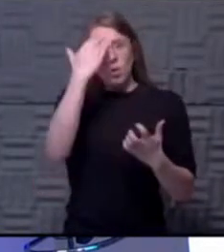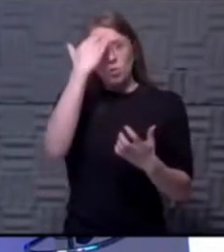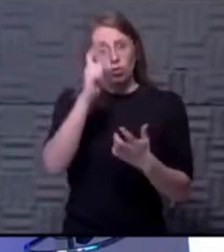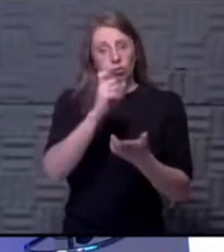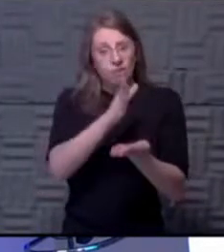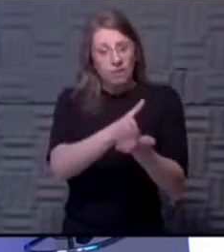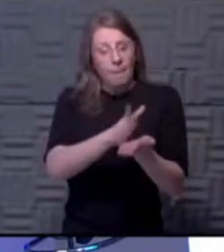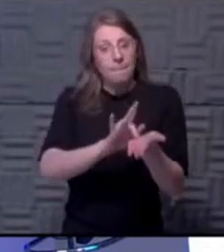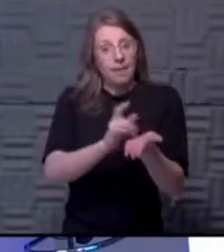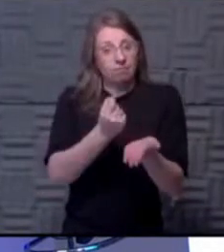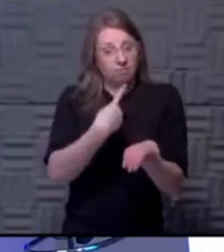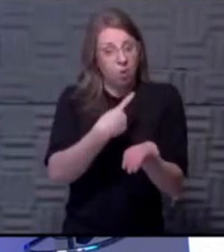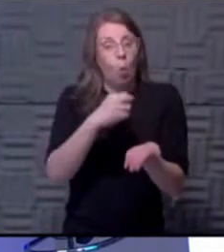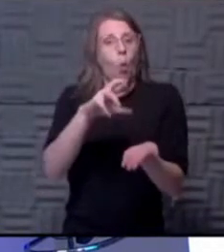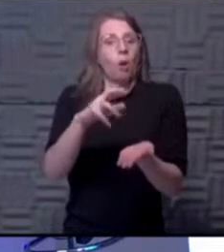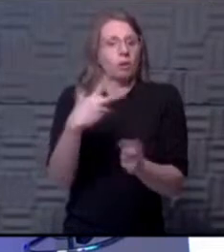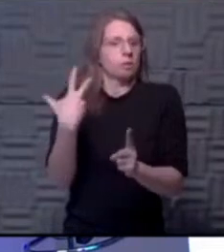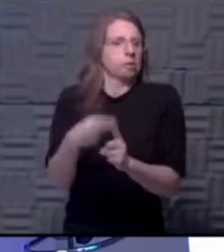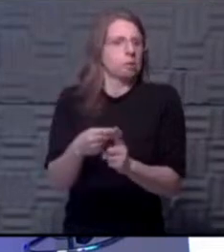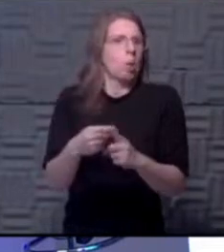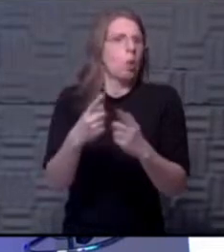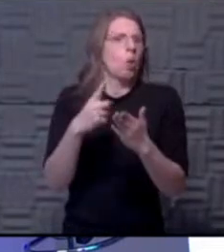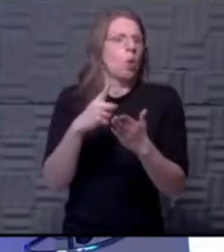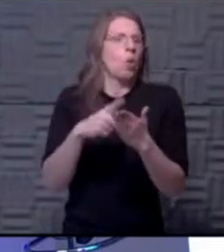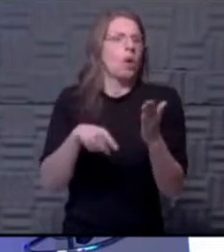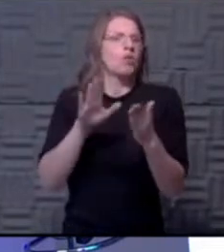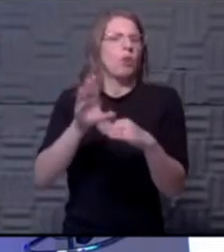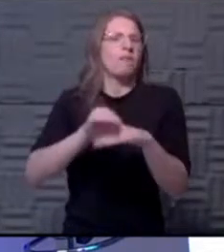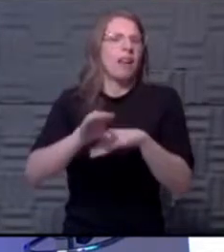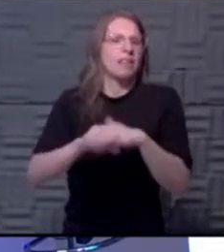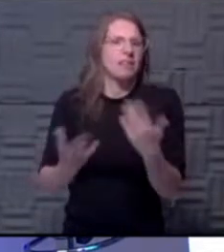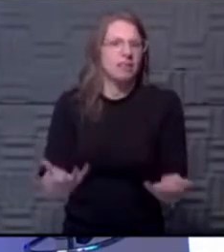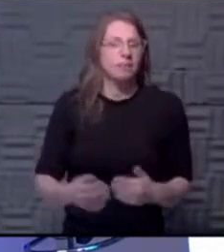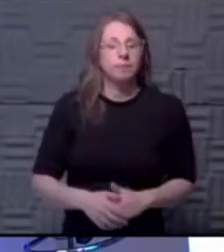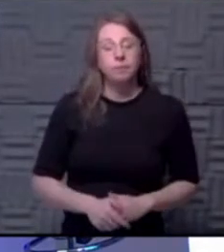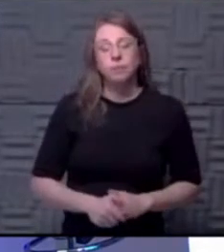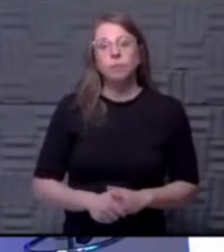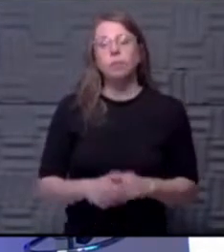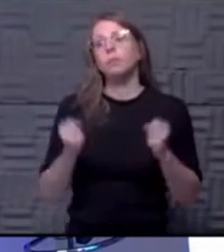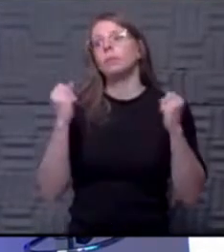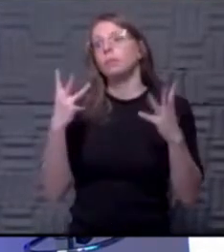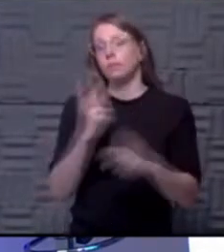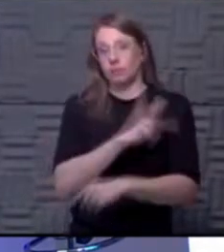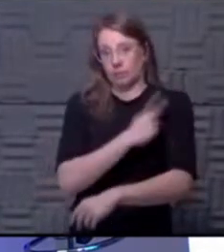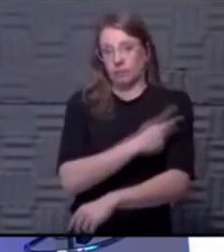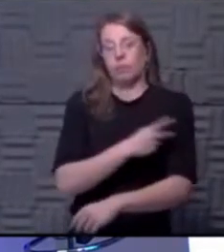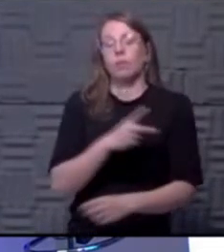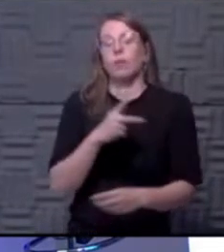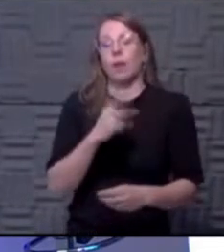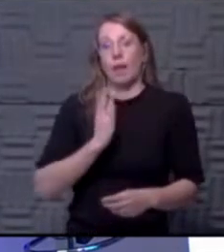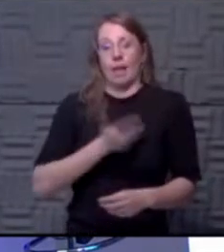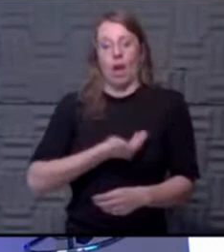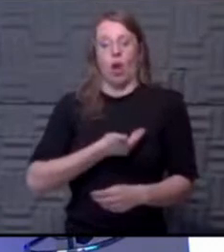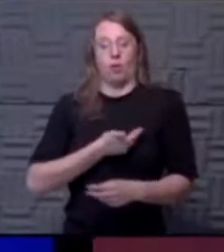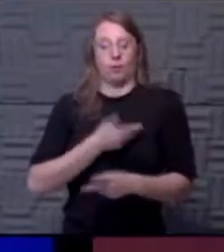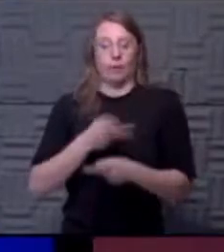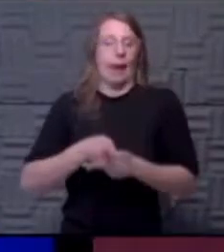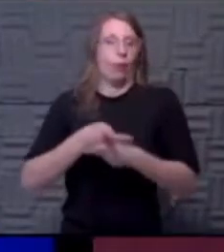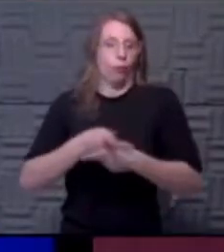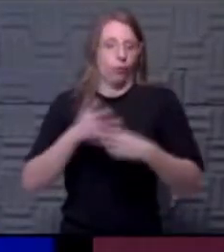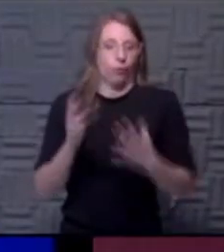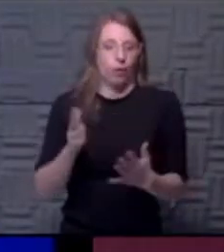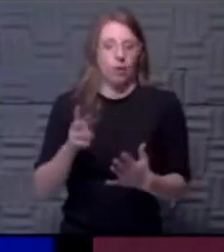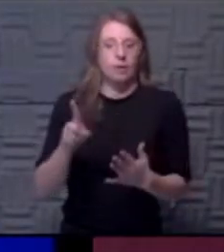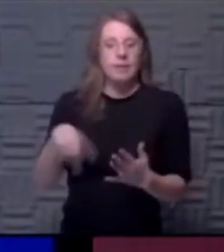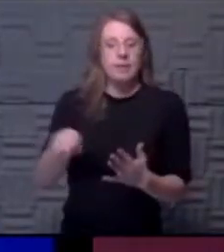stop medication? Should they get a shot? What do you advise? So we have a lot of patients in our sort of care who find